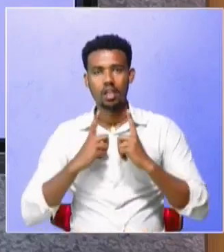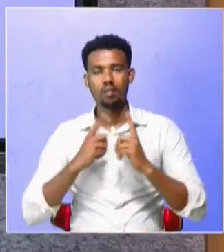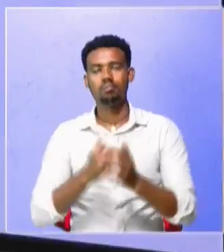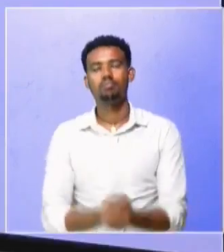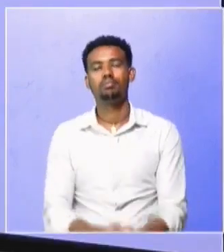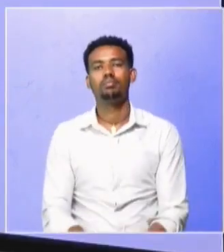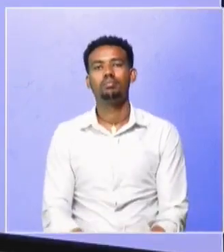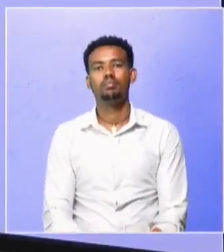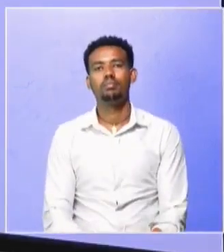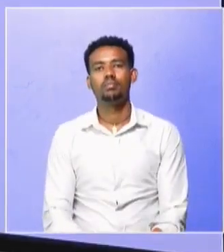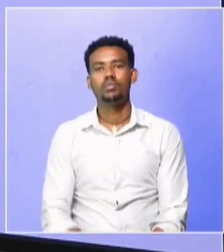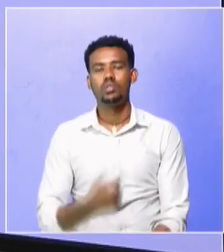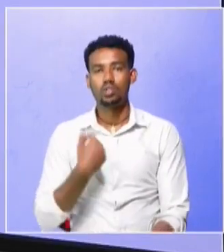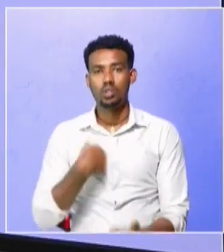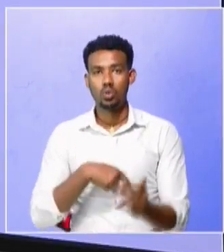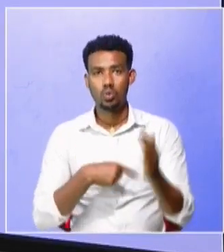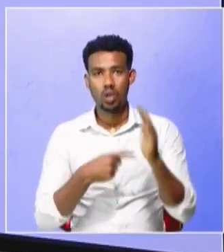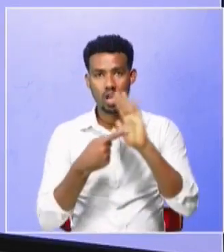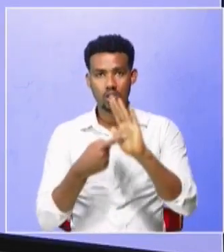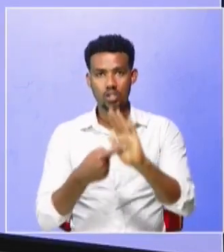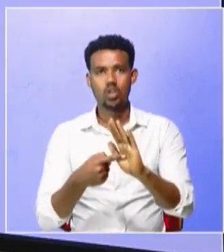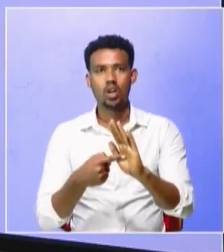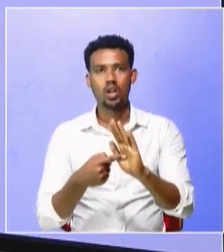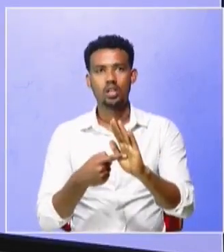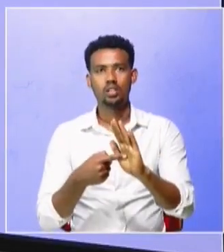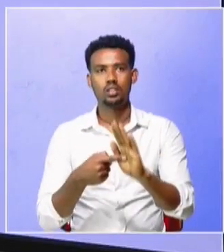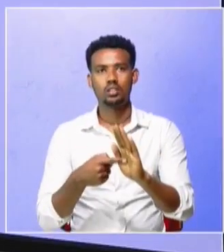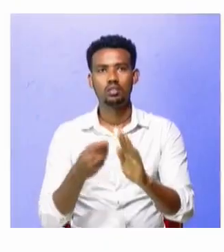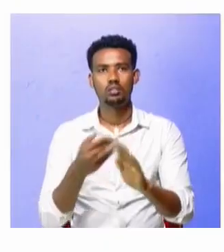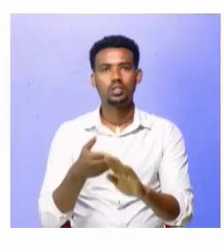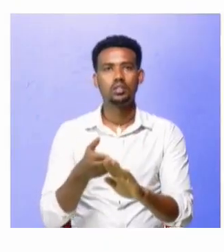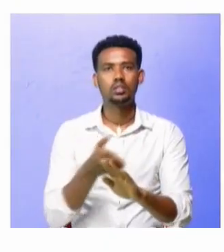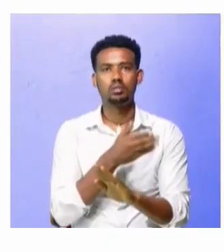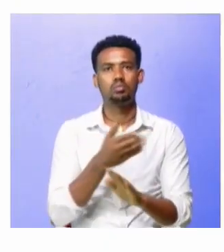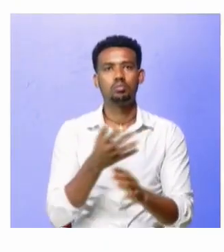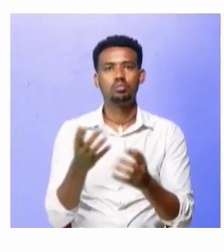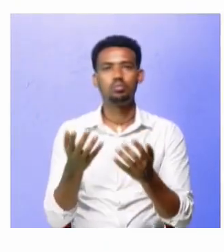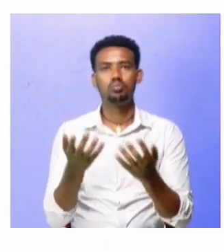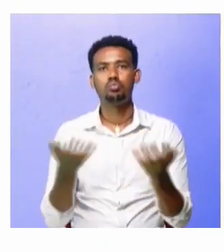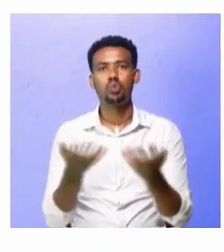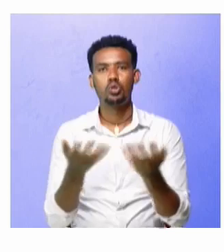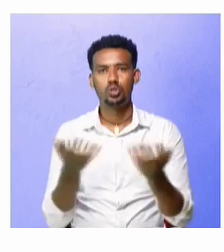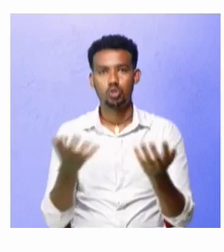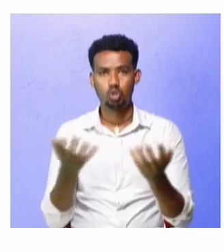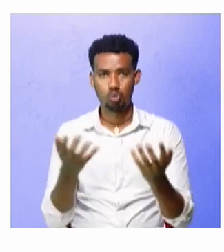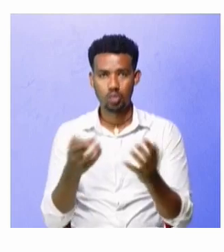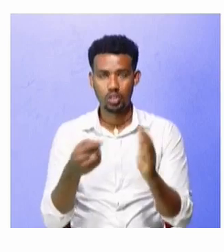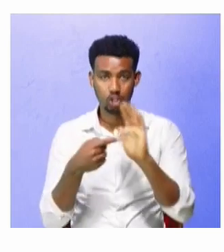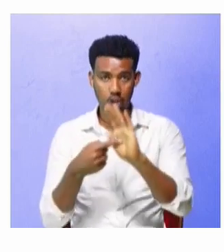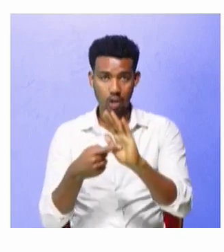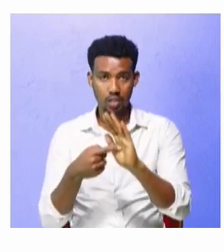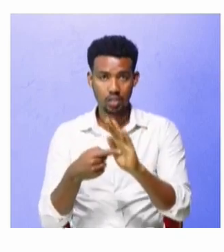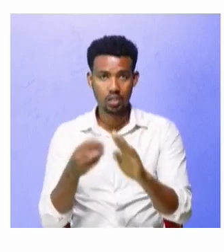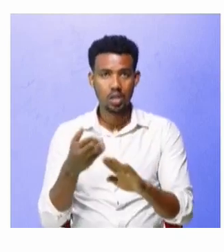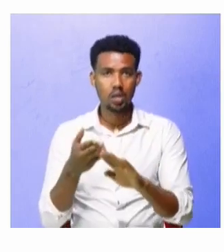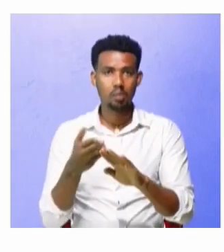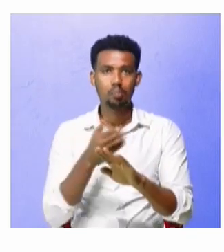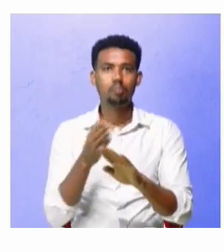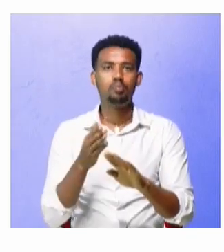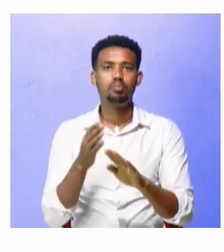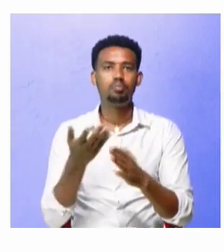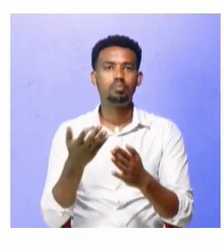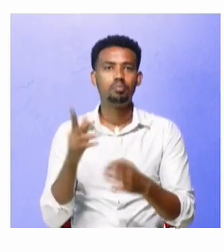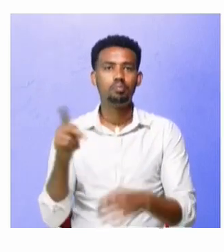with showing what? Preposition of instrument. And like showing preposition of